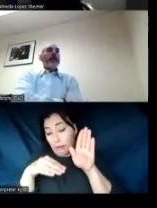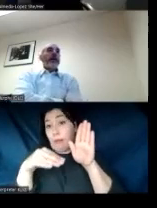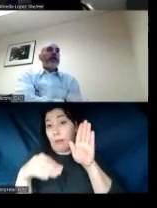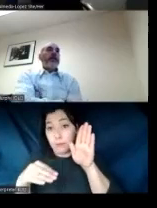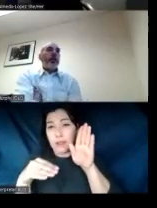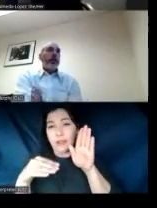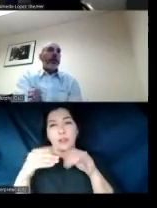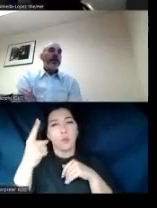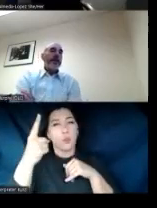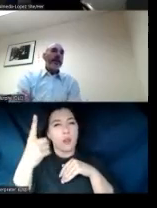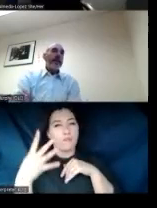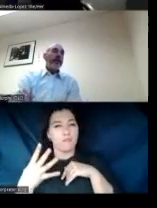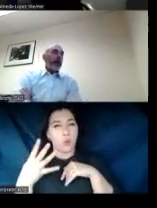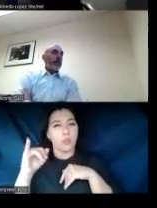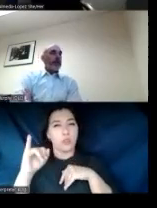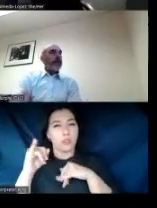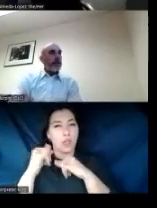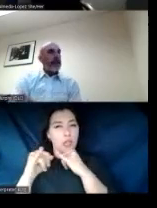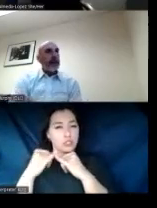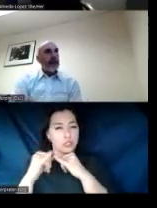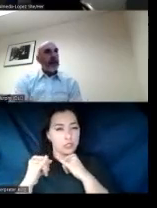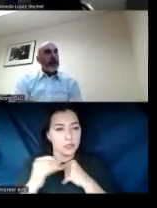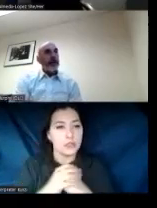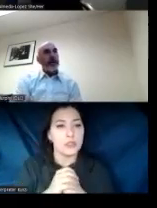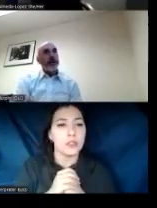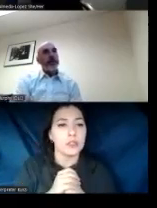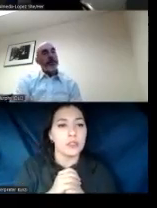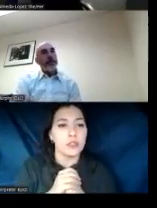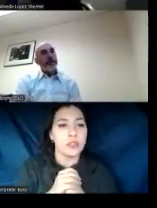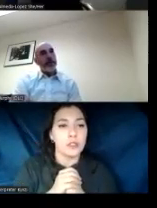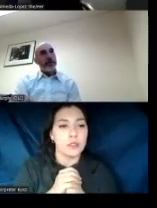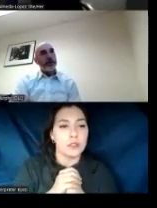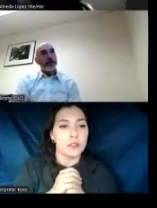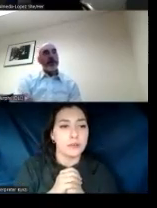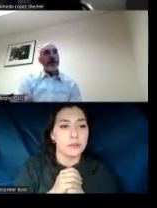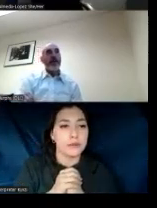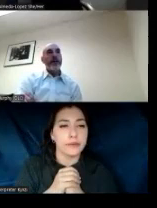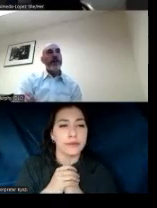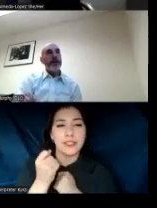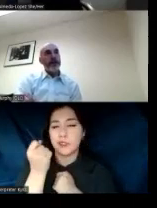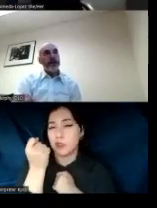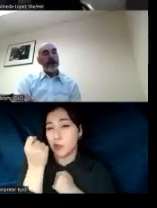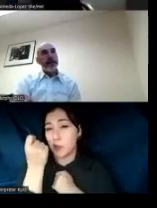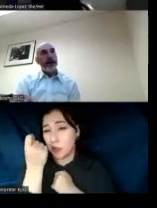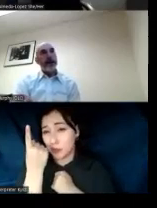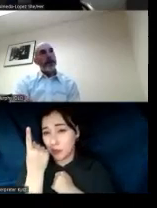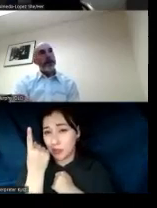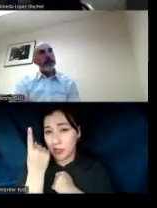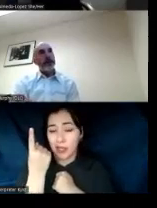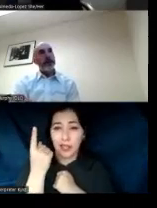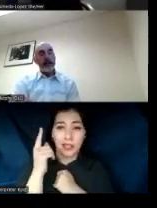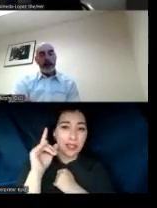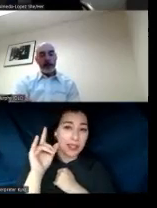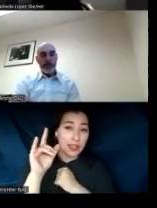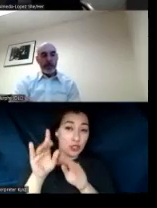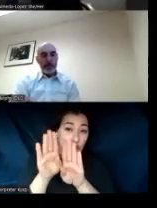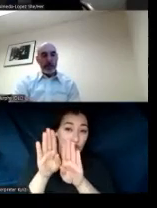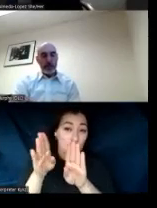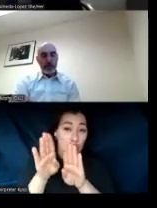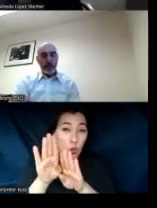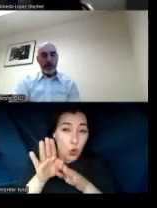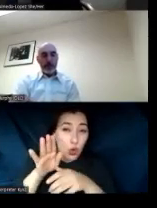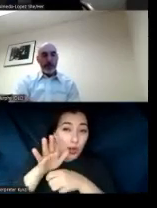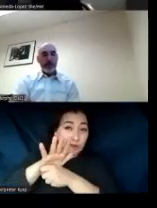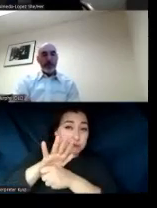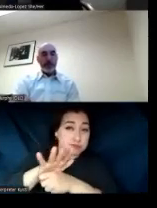Door opening force is probably something that you're not going to be able to measure. There are devices that can measure it.